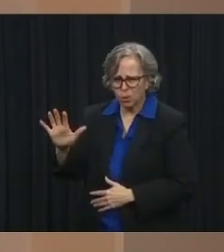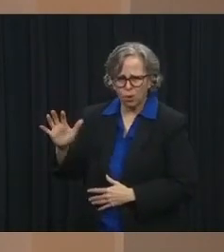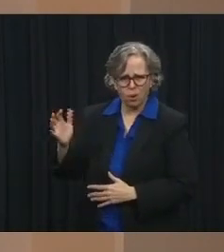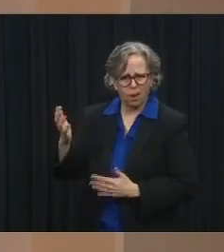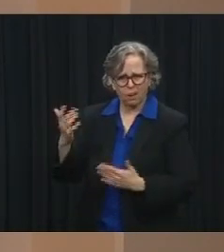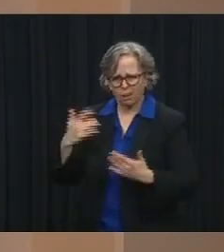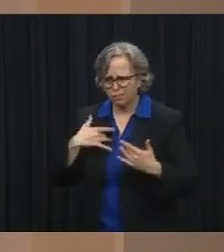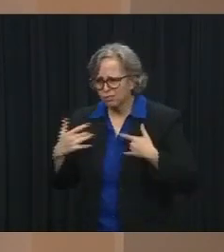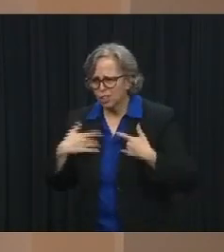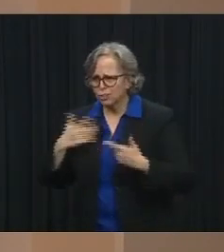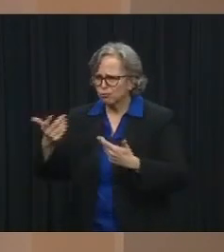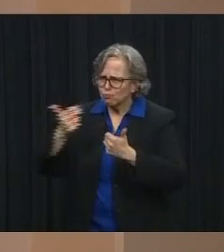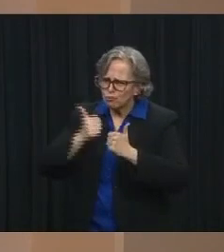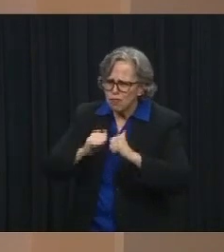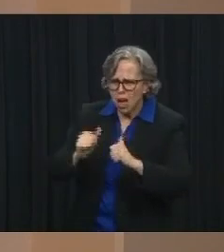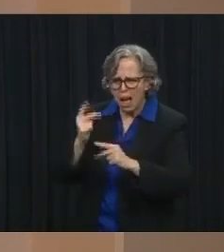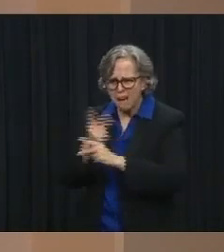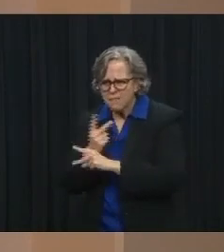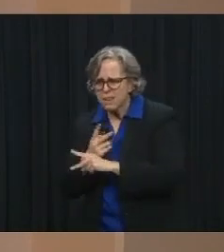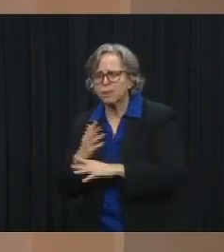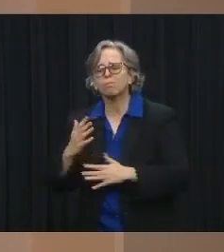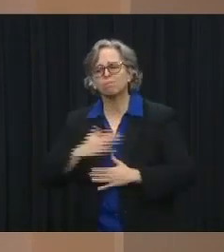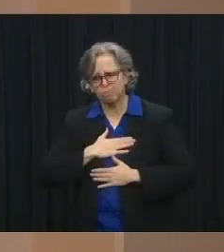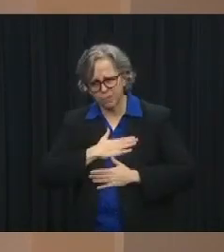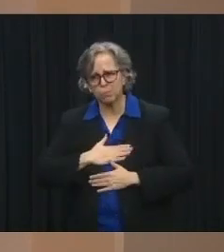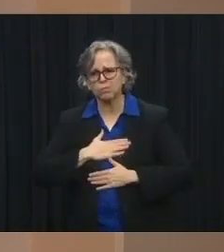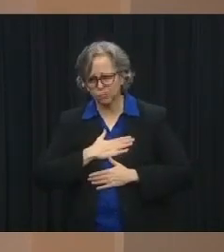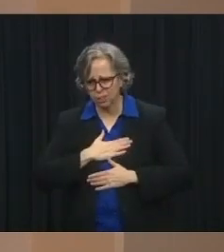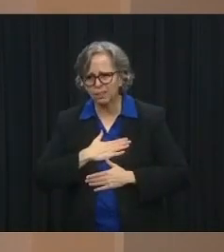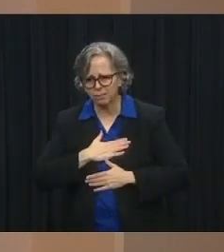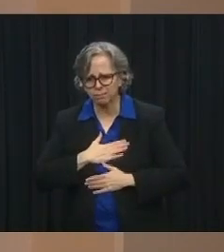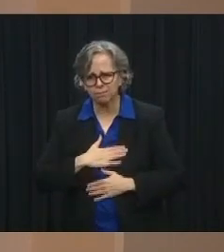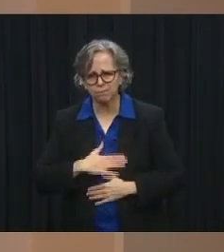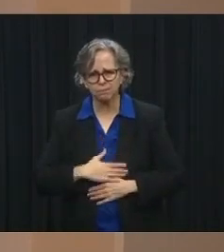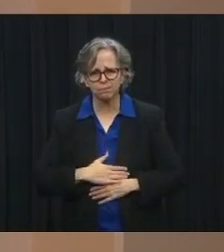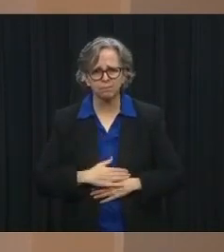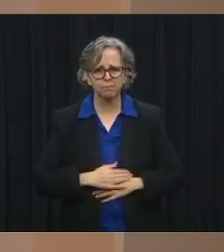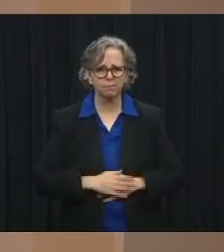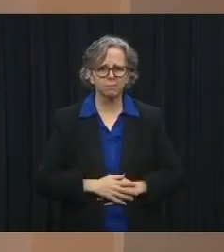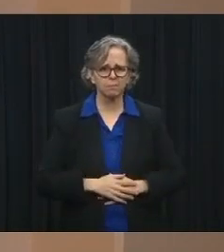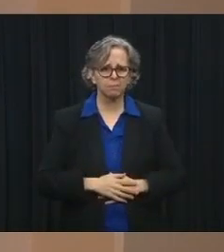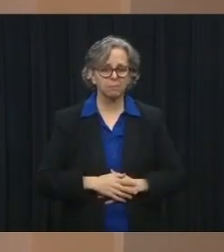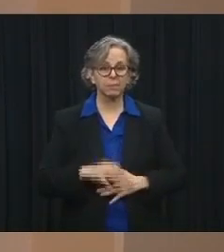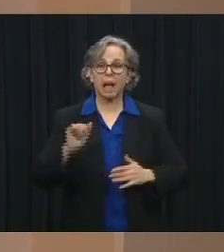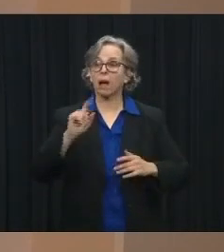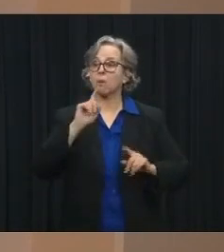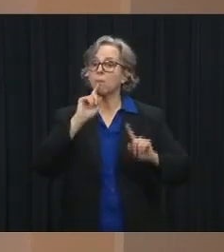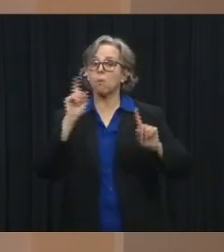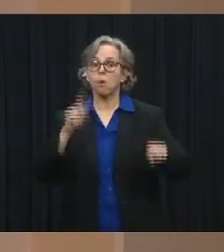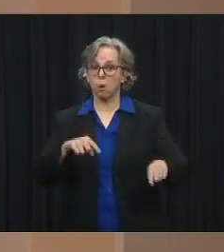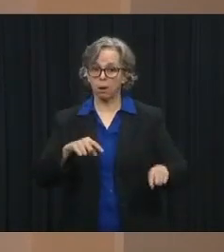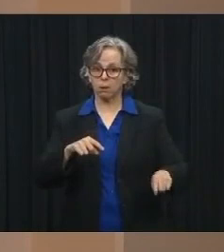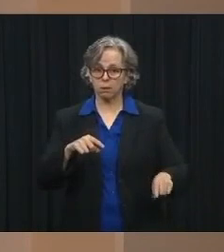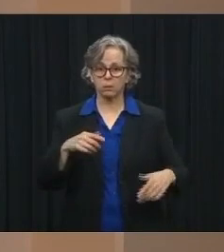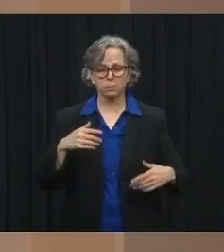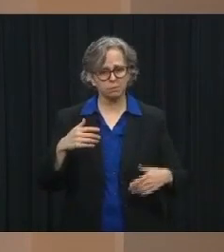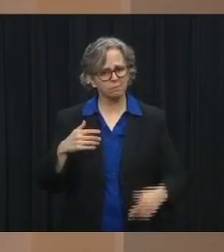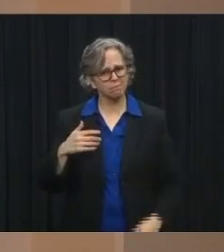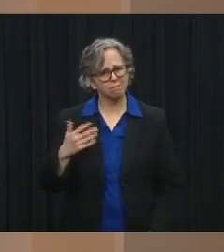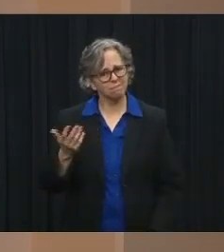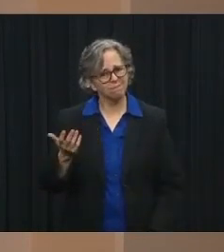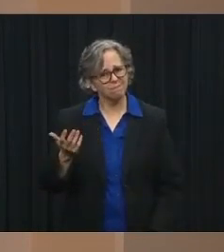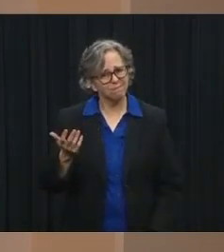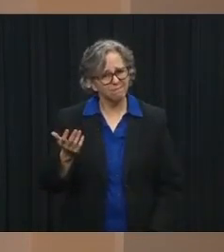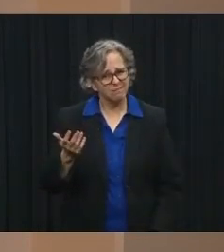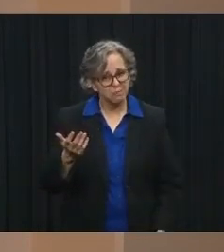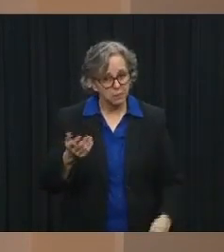happens. We are, that order stands ready to hold the employers of the state accountable for creating a healthy environment for